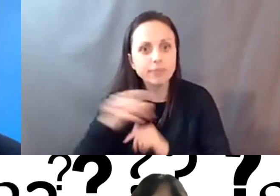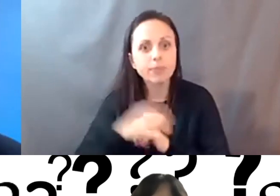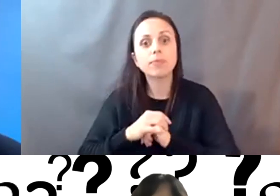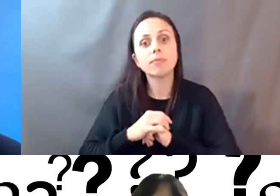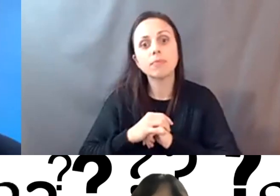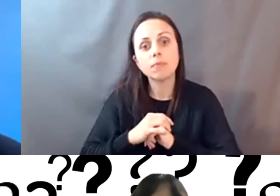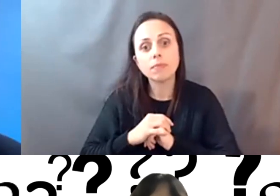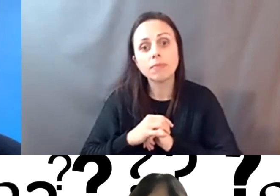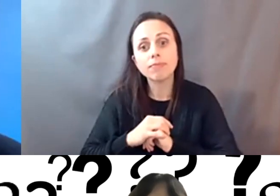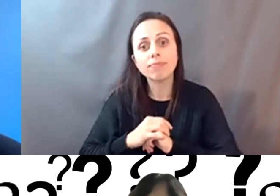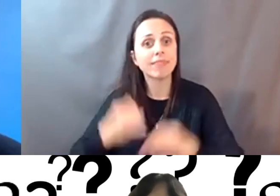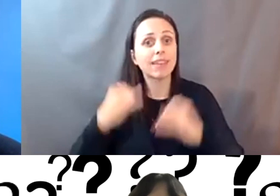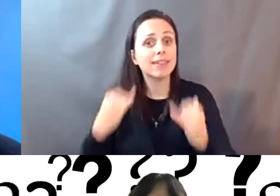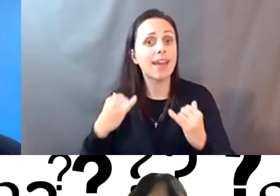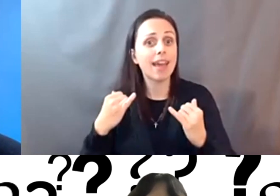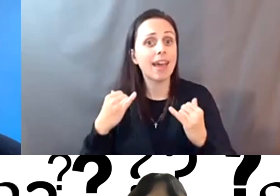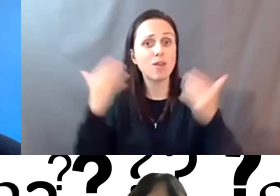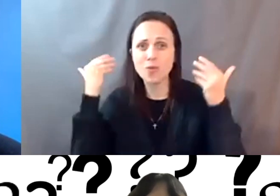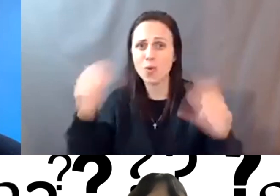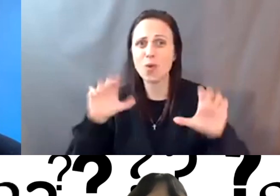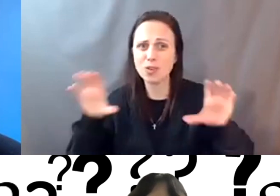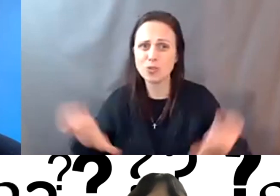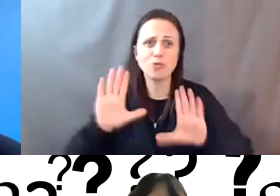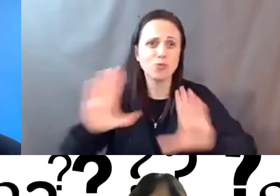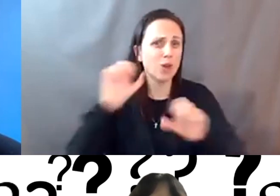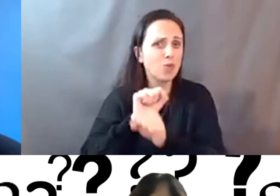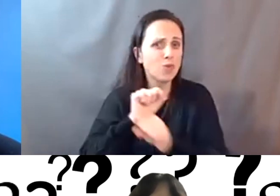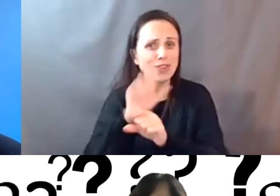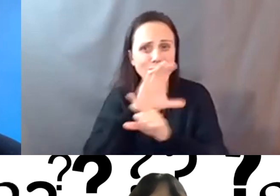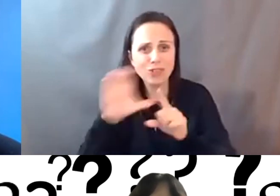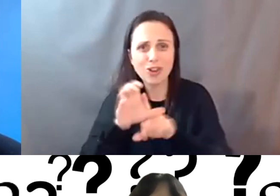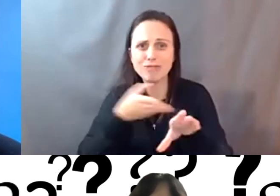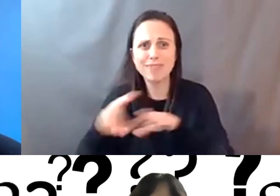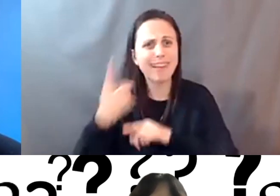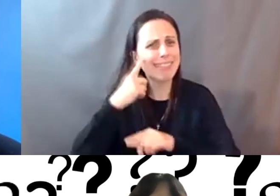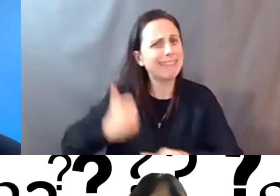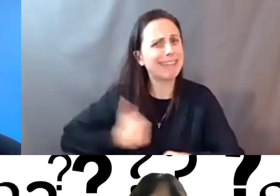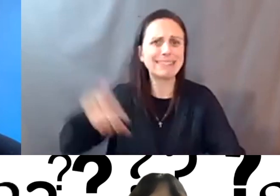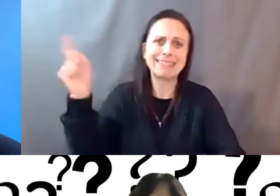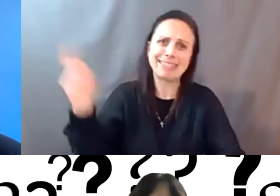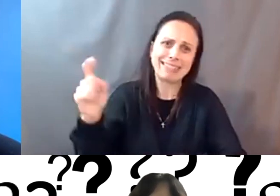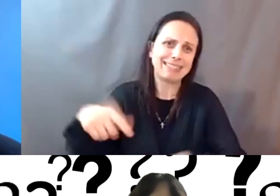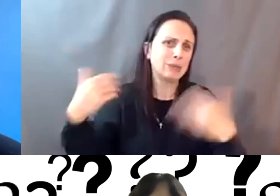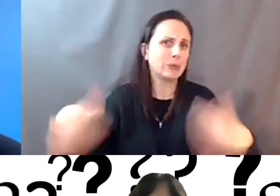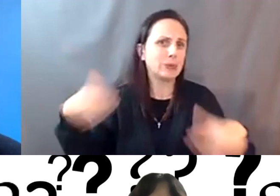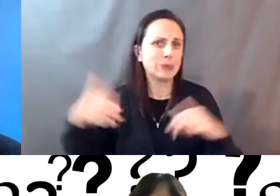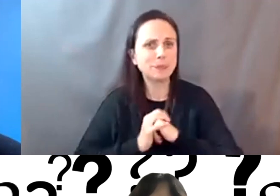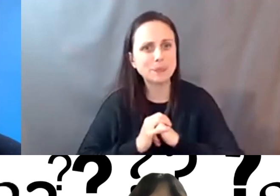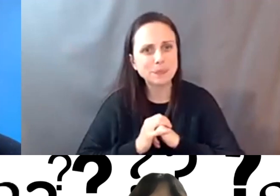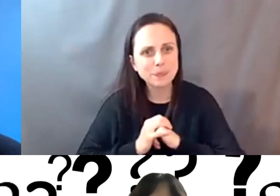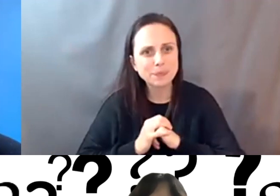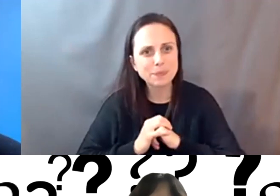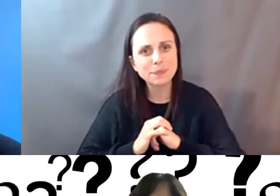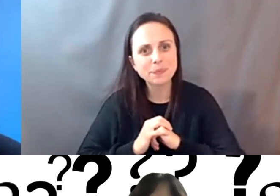And let's go out and do great work in the culture sector. I think Canada needs us to do so at this point where there's so many things going